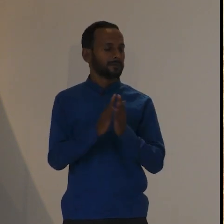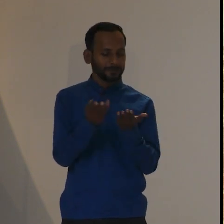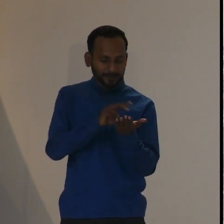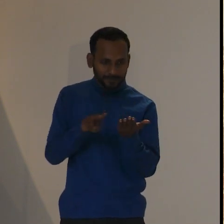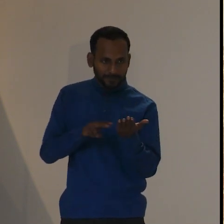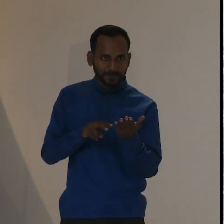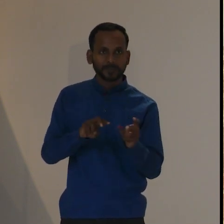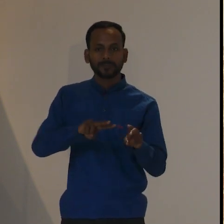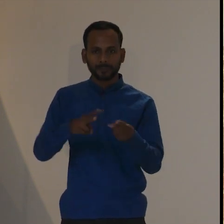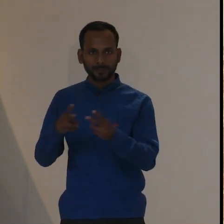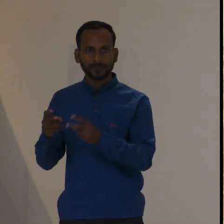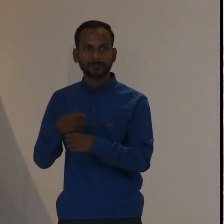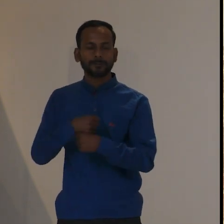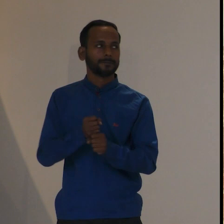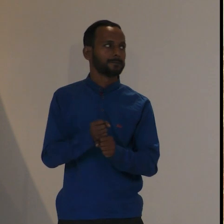be built on this research.